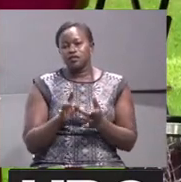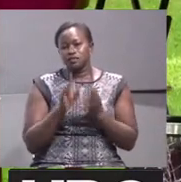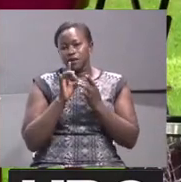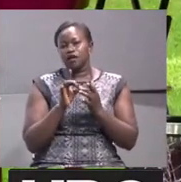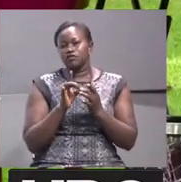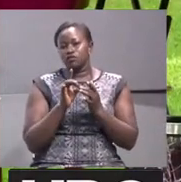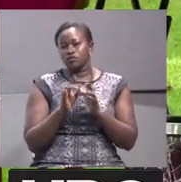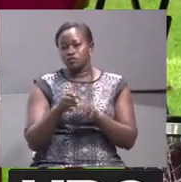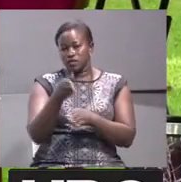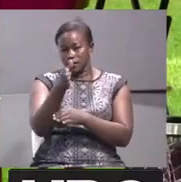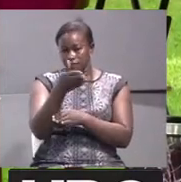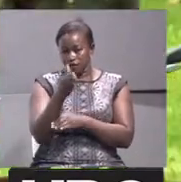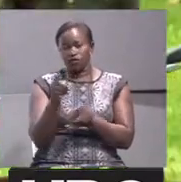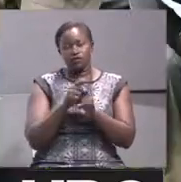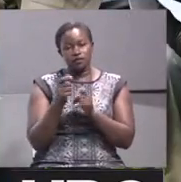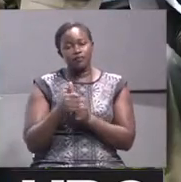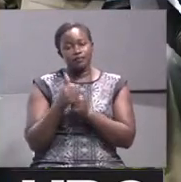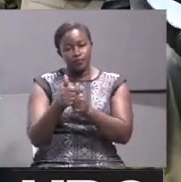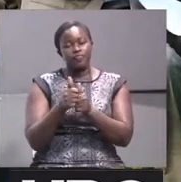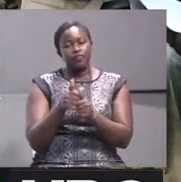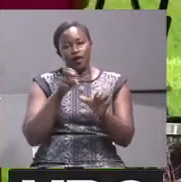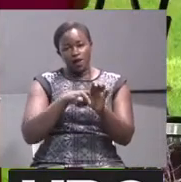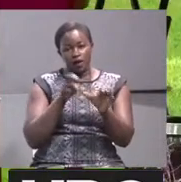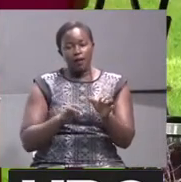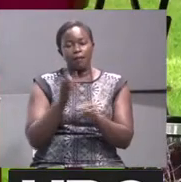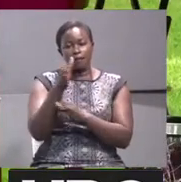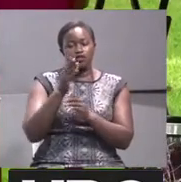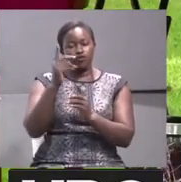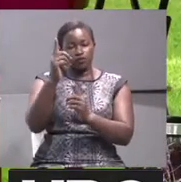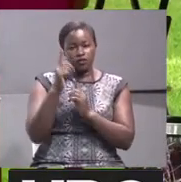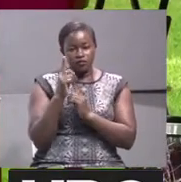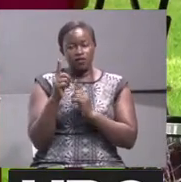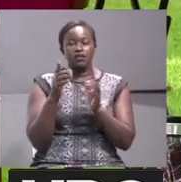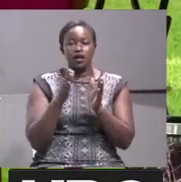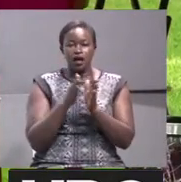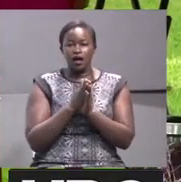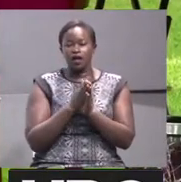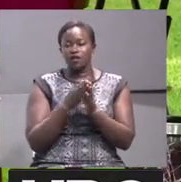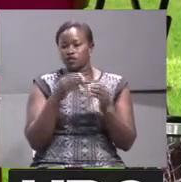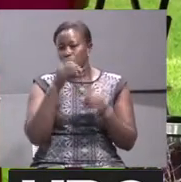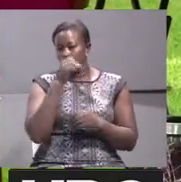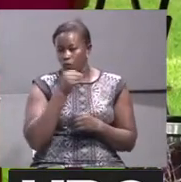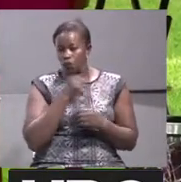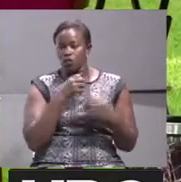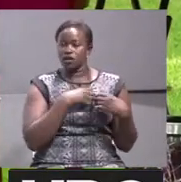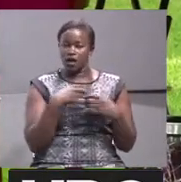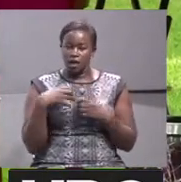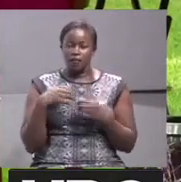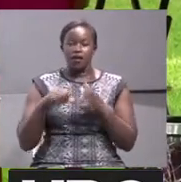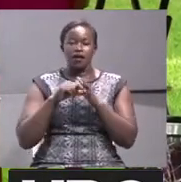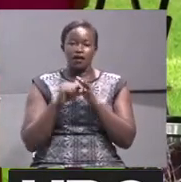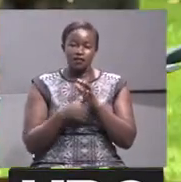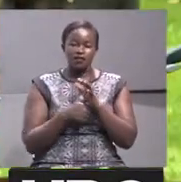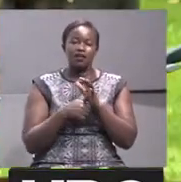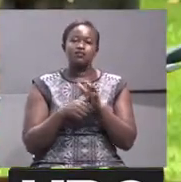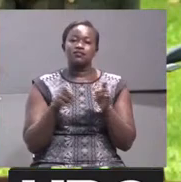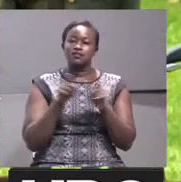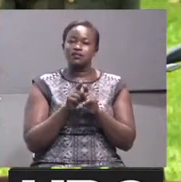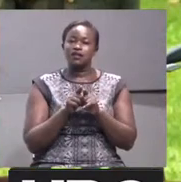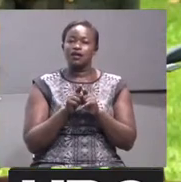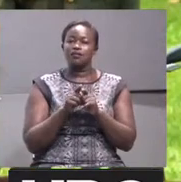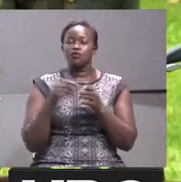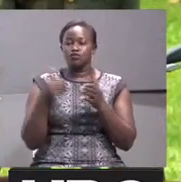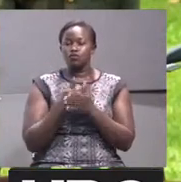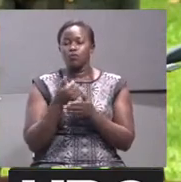also accompanied by the outgoing Minister of Defense and Veterinary Affairs, Honorable Vincent Sempija, and the incoming